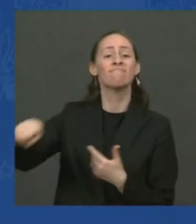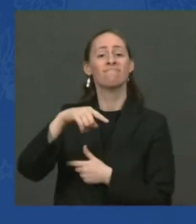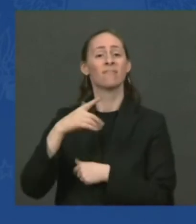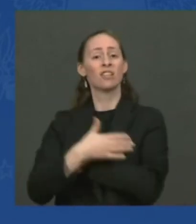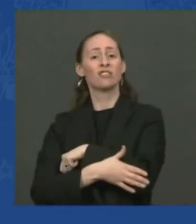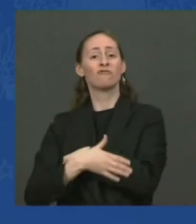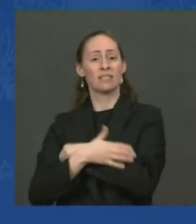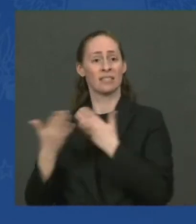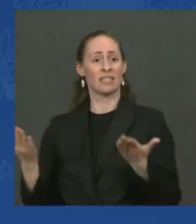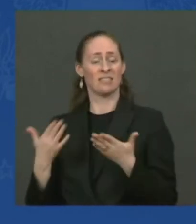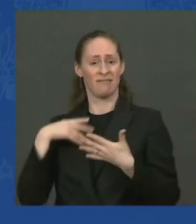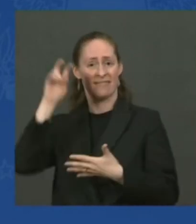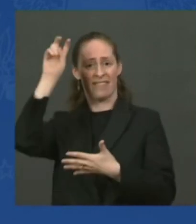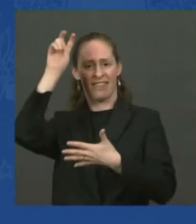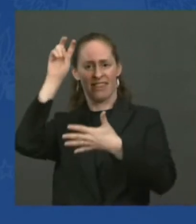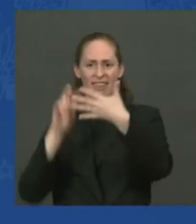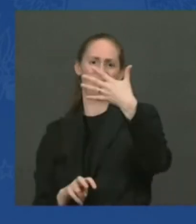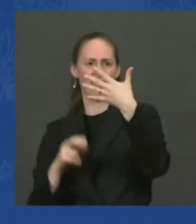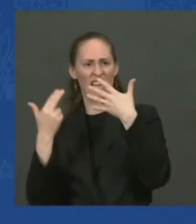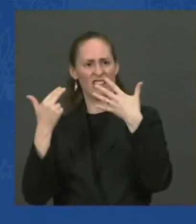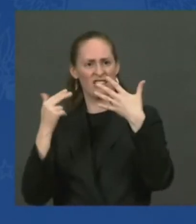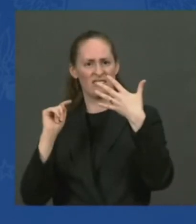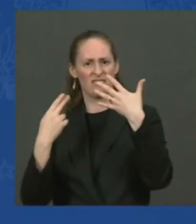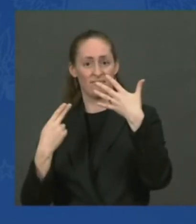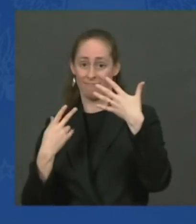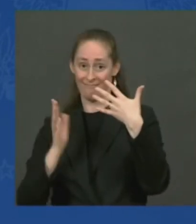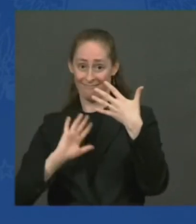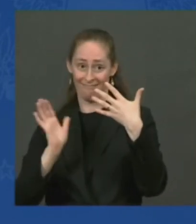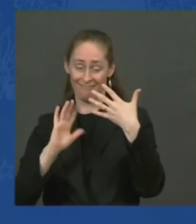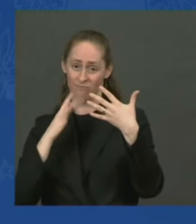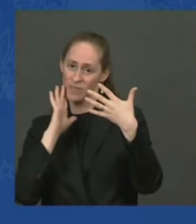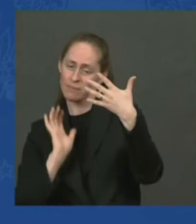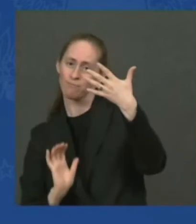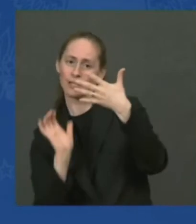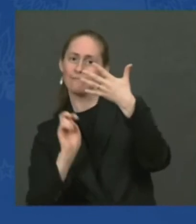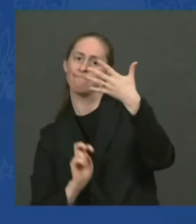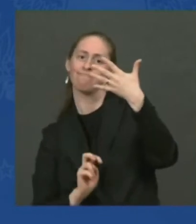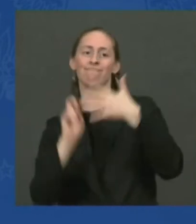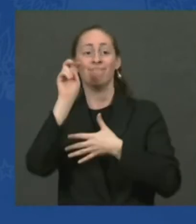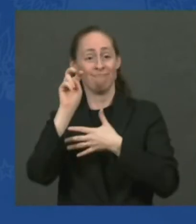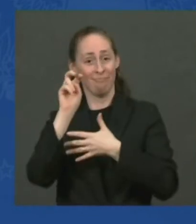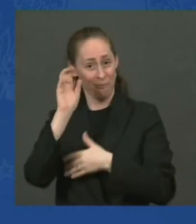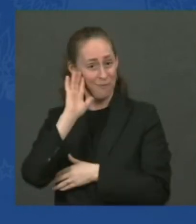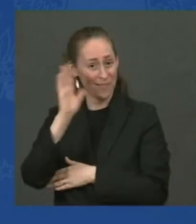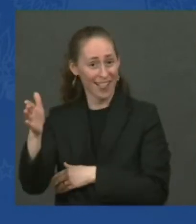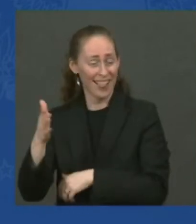that's about to change. Things are going to turn around in a big way.